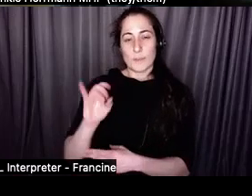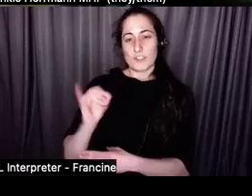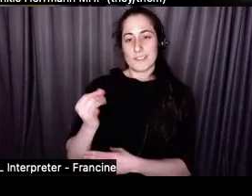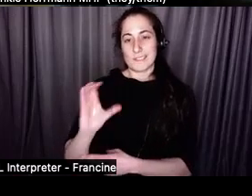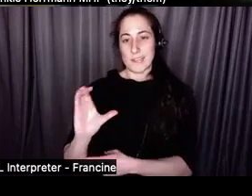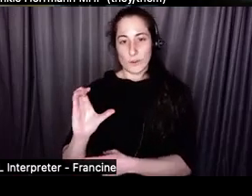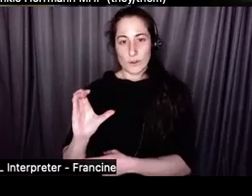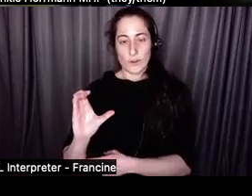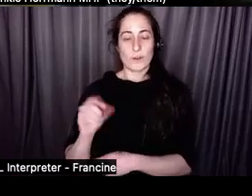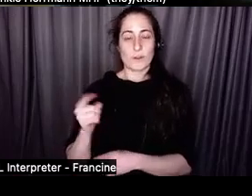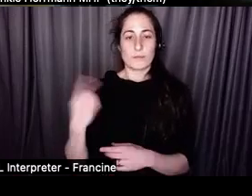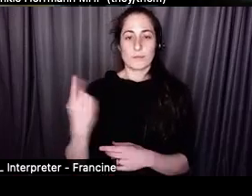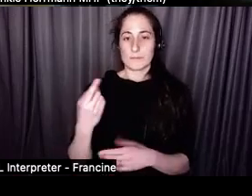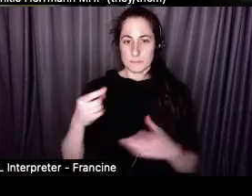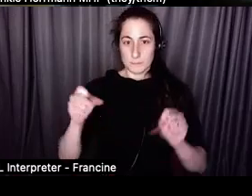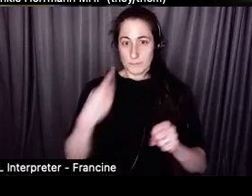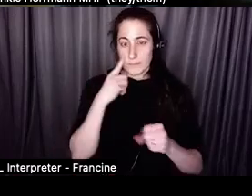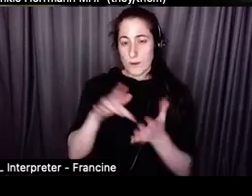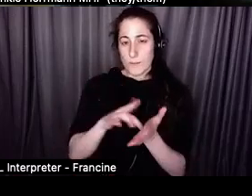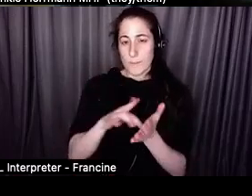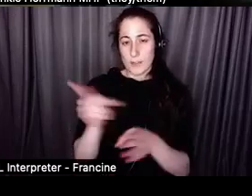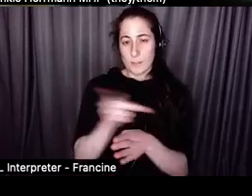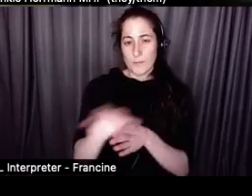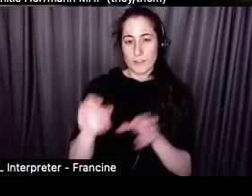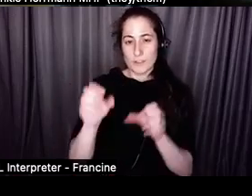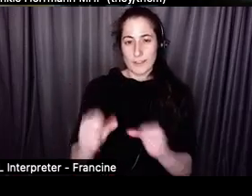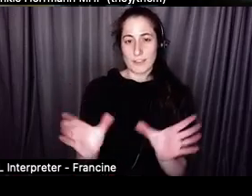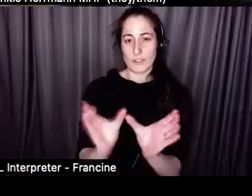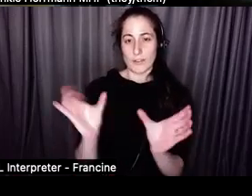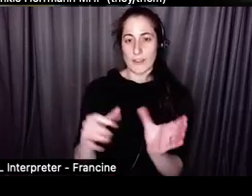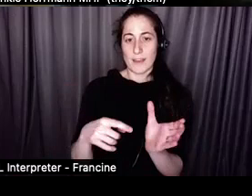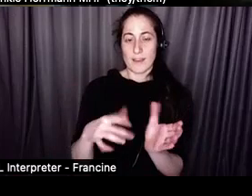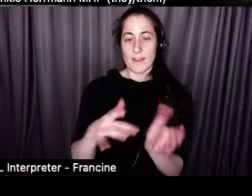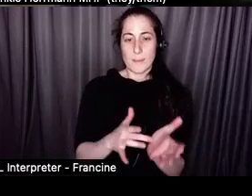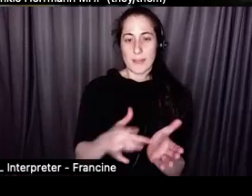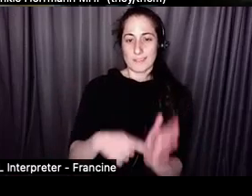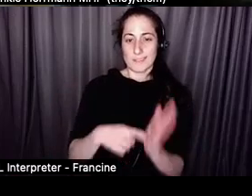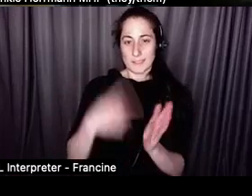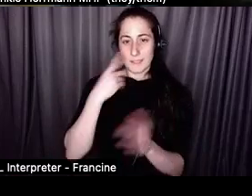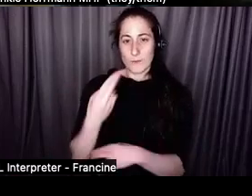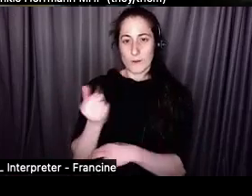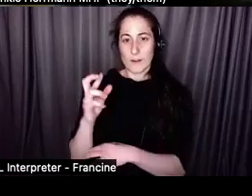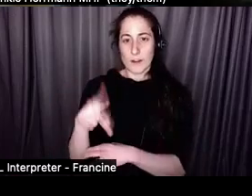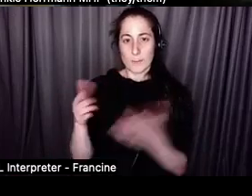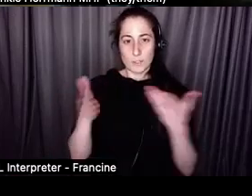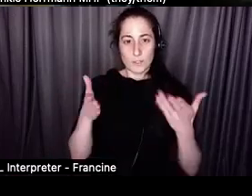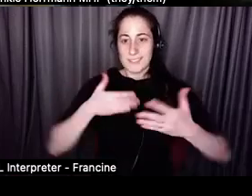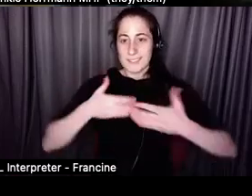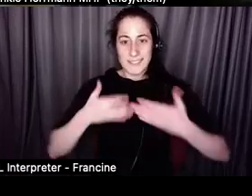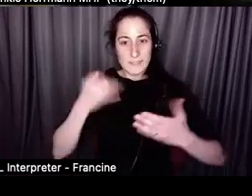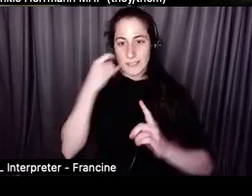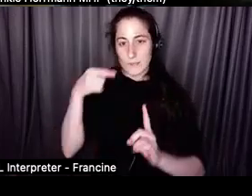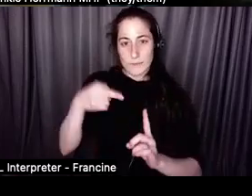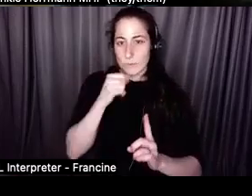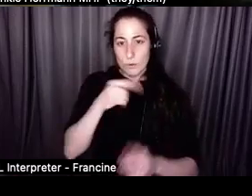possible for a medical professional to certify the medical necessity of HARP services, even if you don't qualify. And they